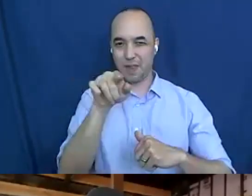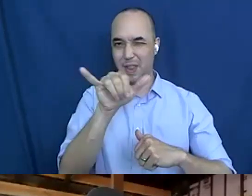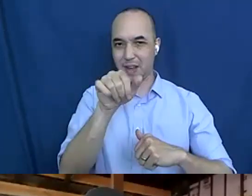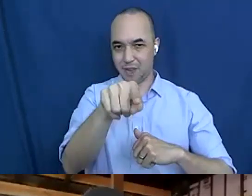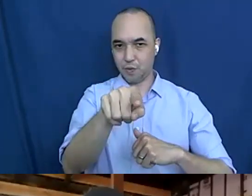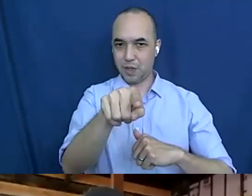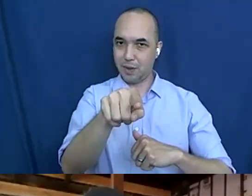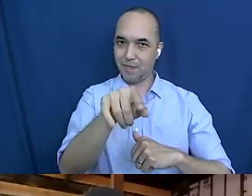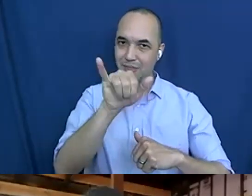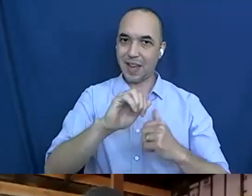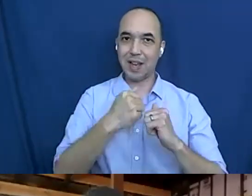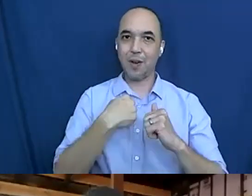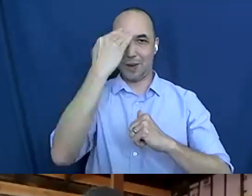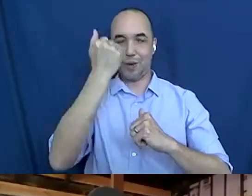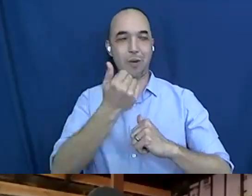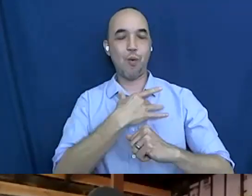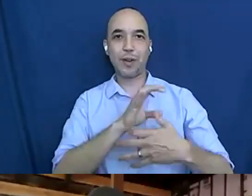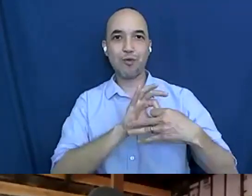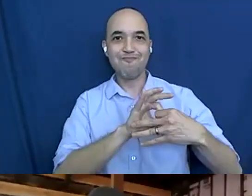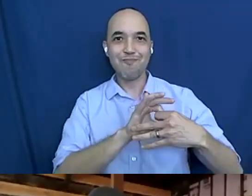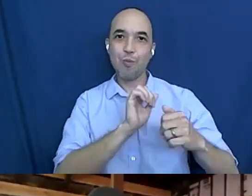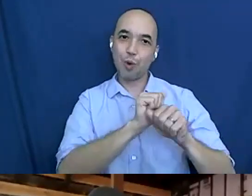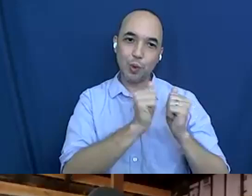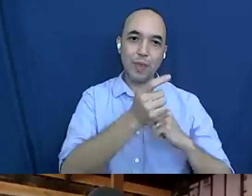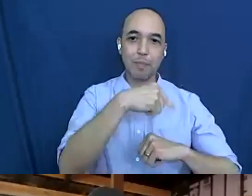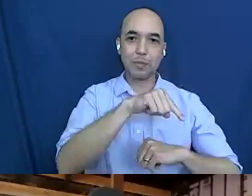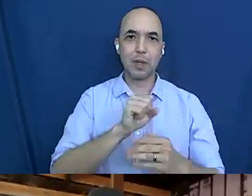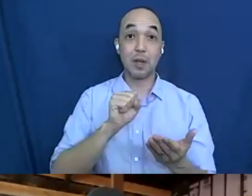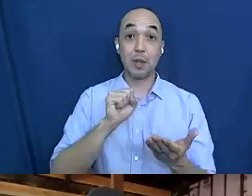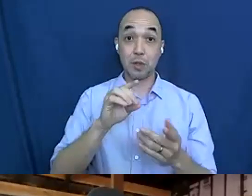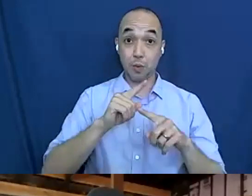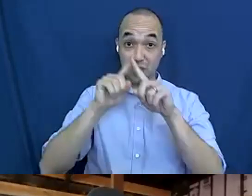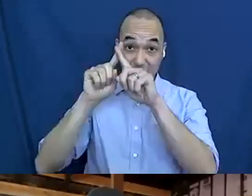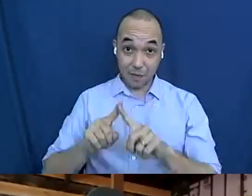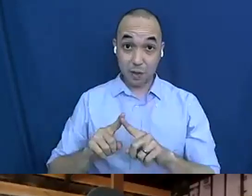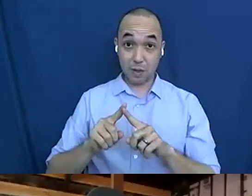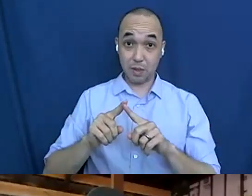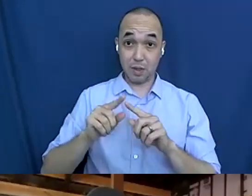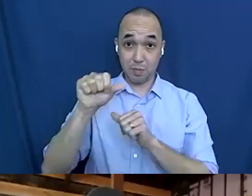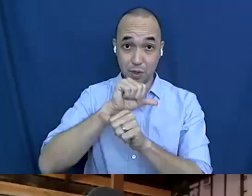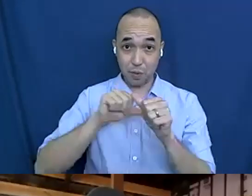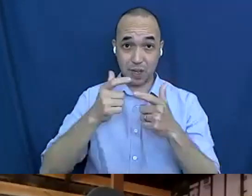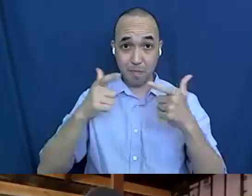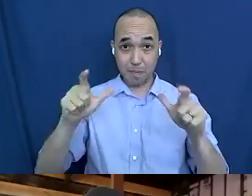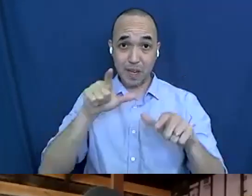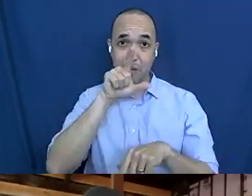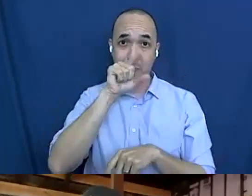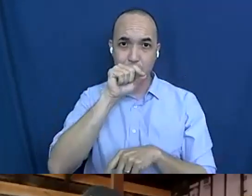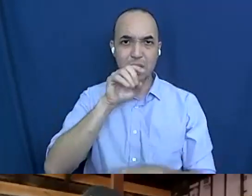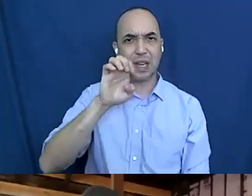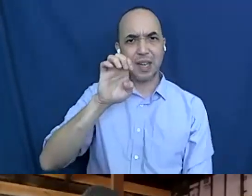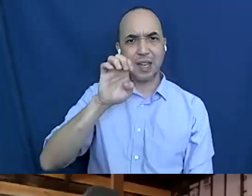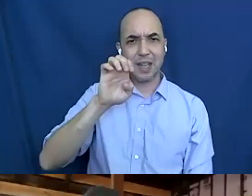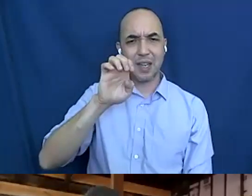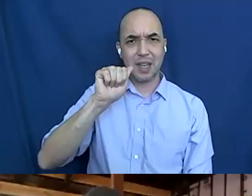So there's a lot of difference between the large birds, the eagles, and do people even keep eagles, or is it just a